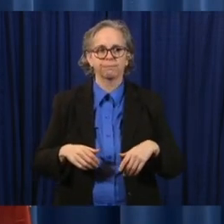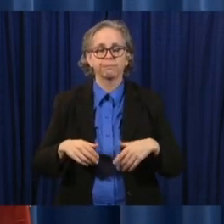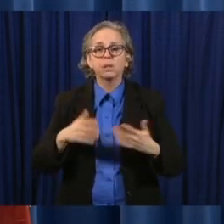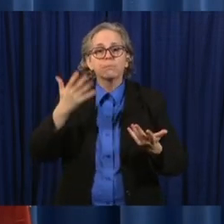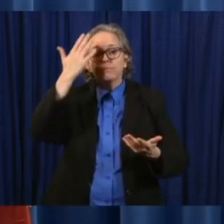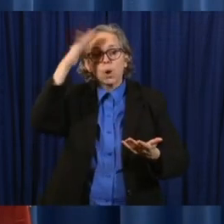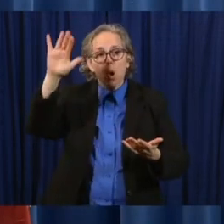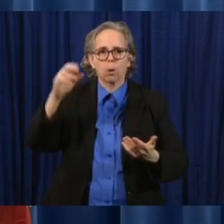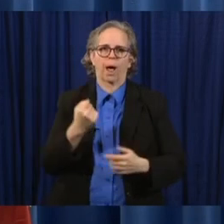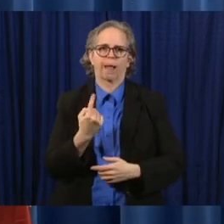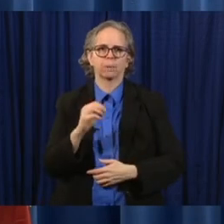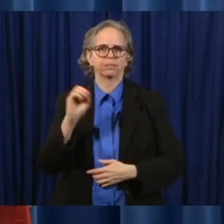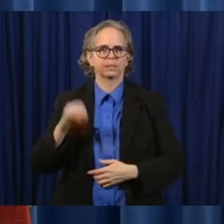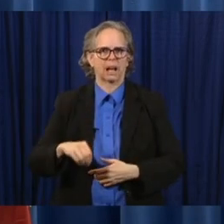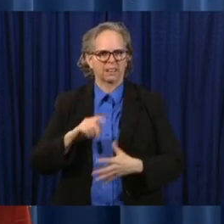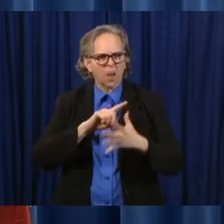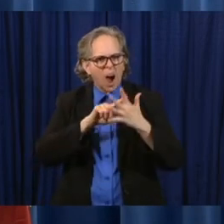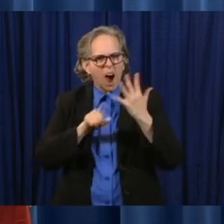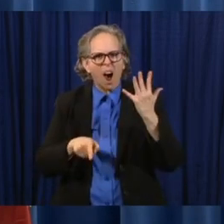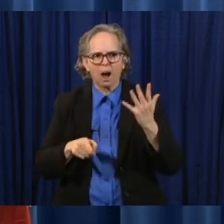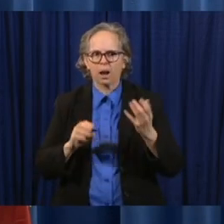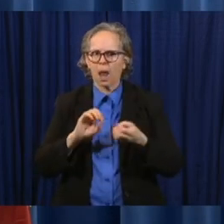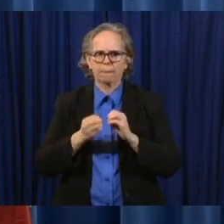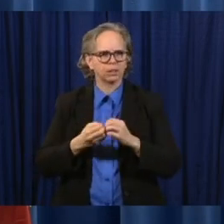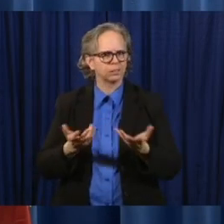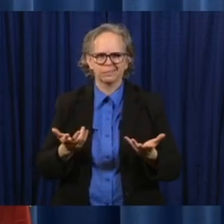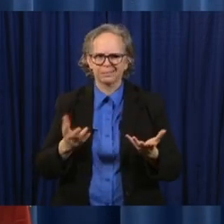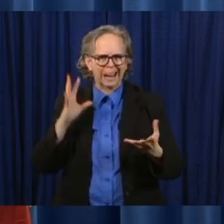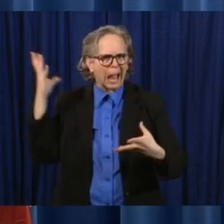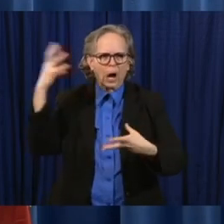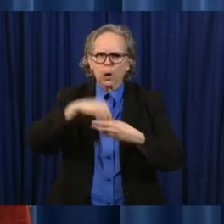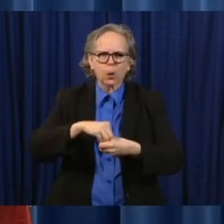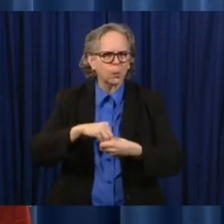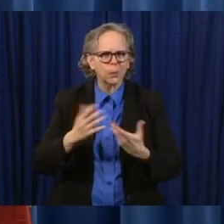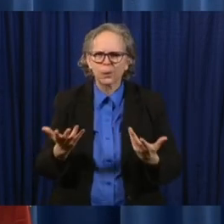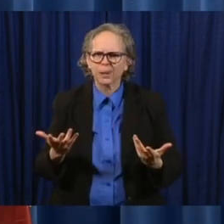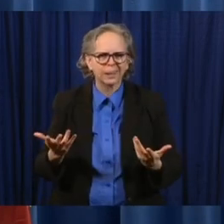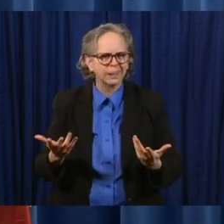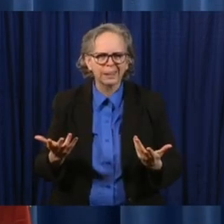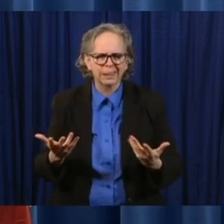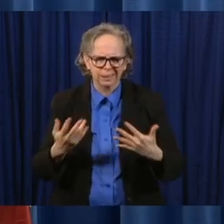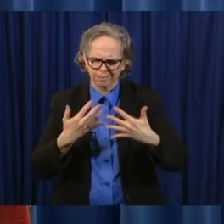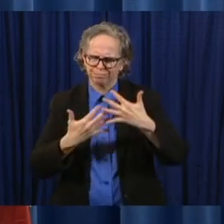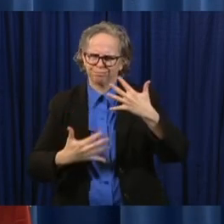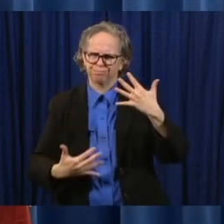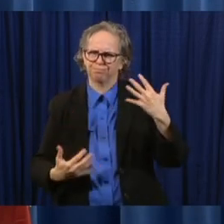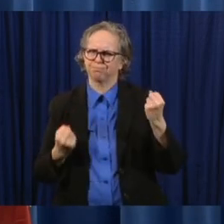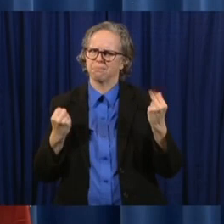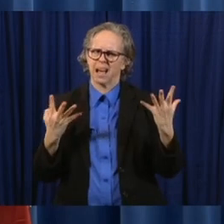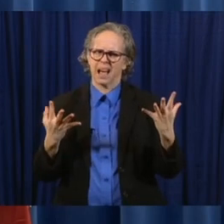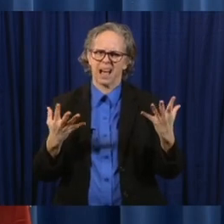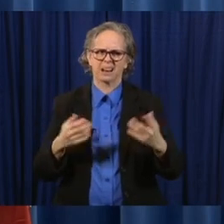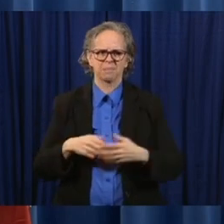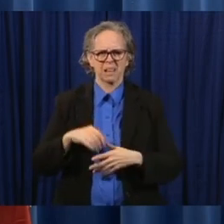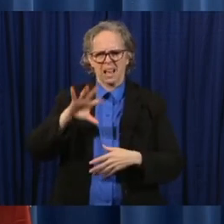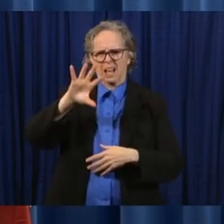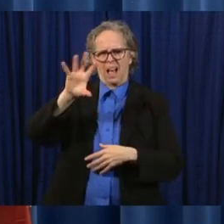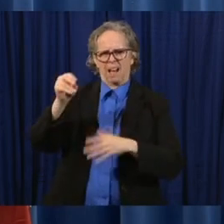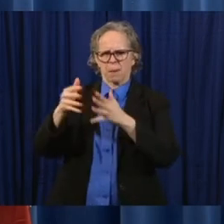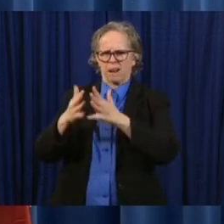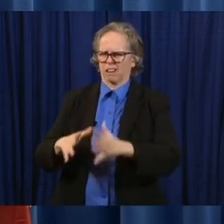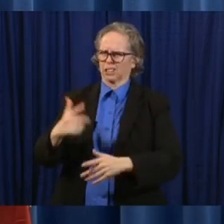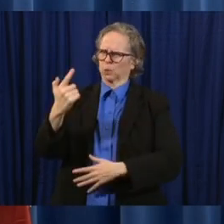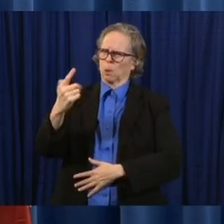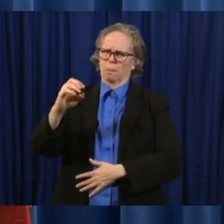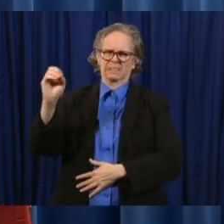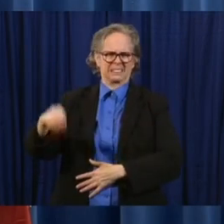not really complete, but you can also tell that with African Americans at 21% listed out of this